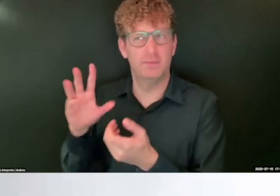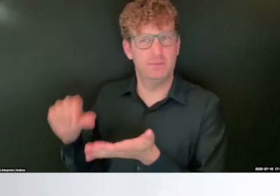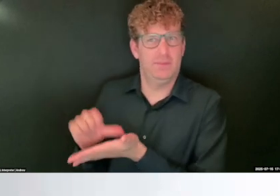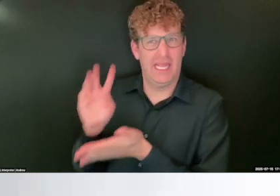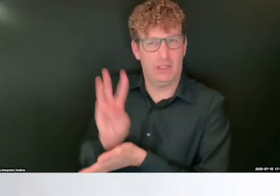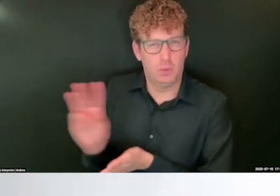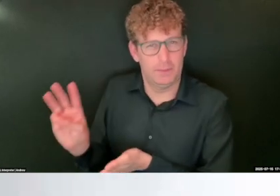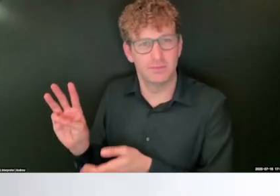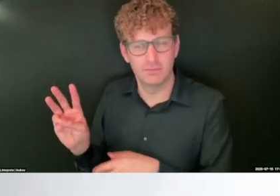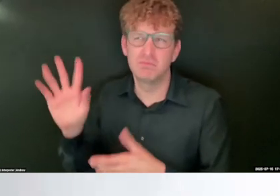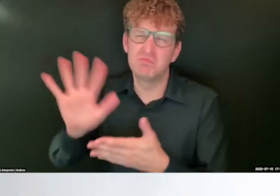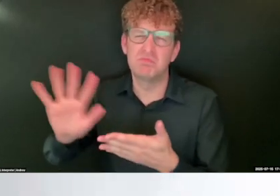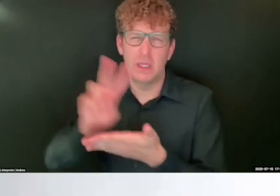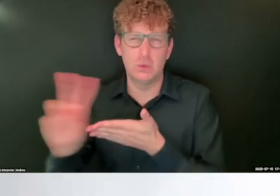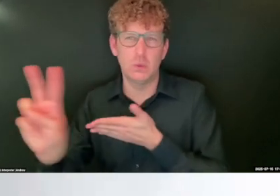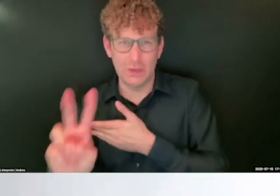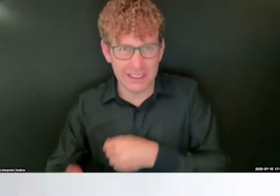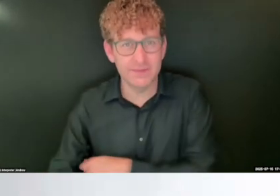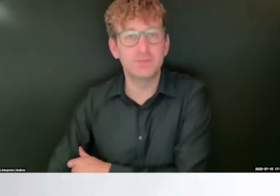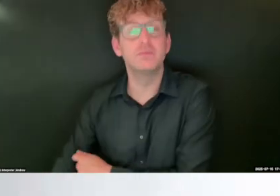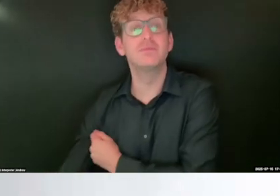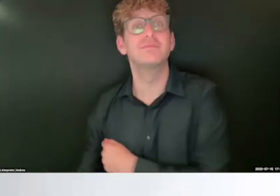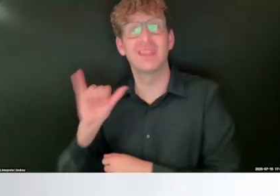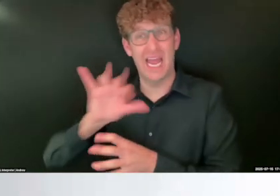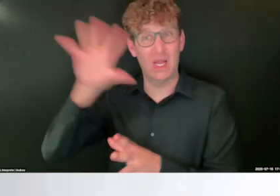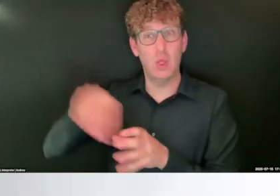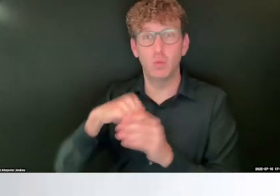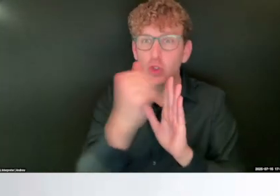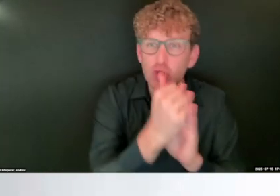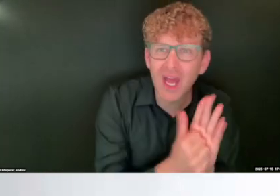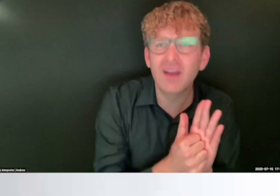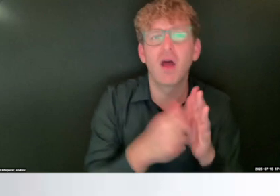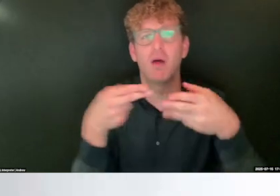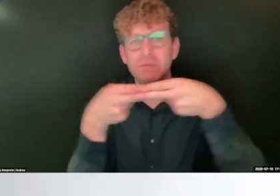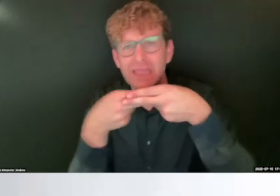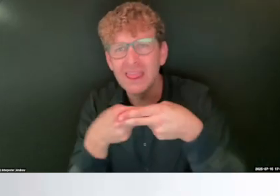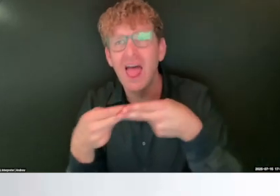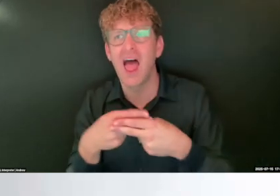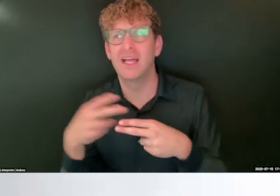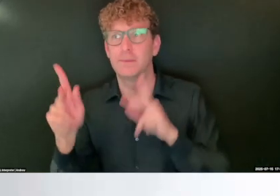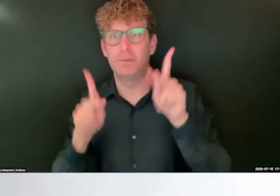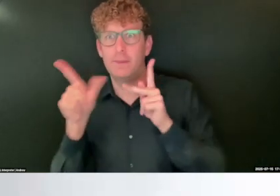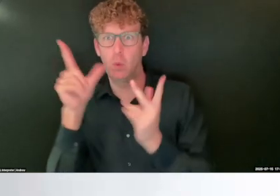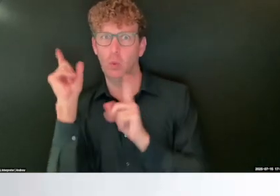will include the agenda, slides, and attendee list. Staff will drop a link in the chat